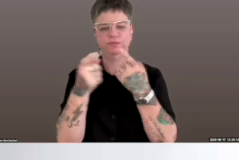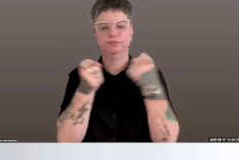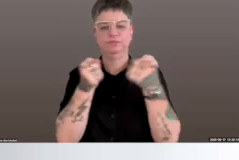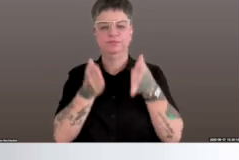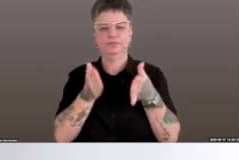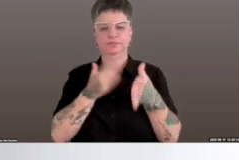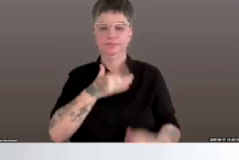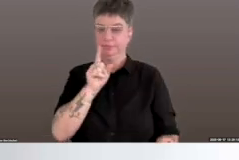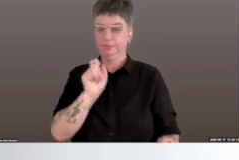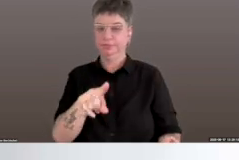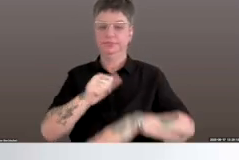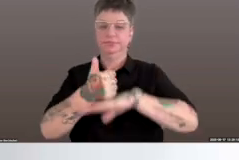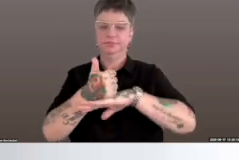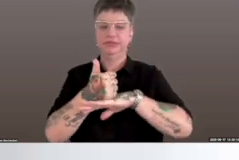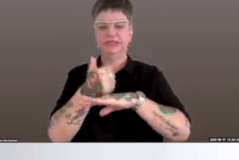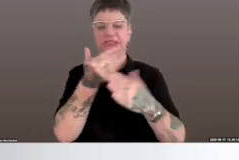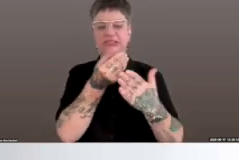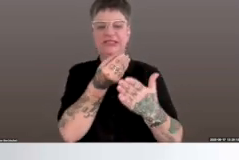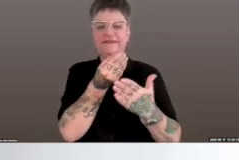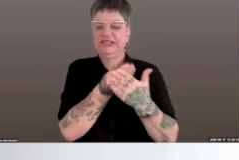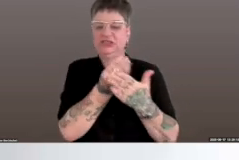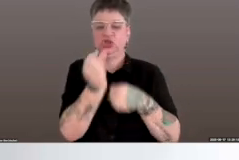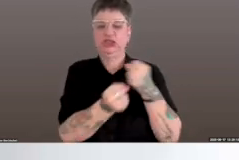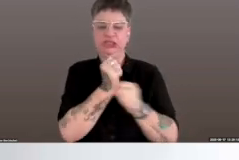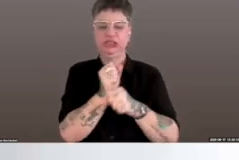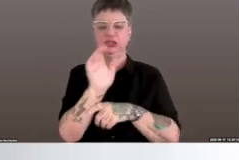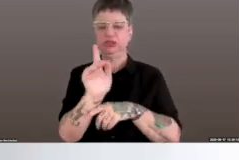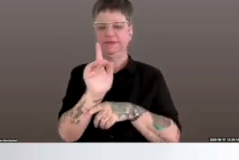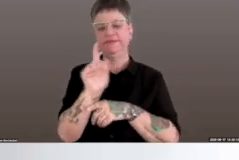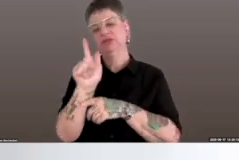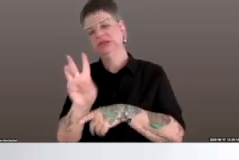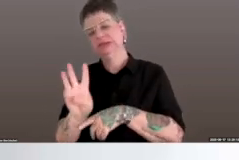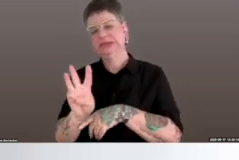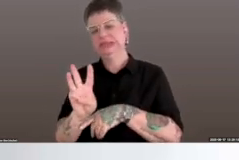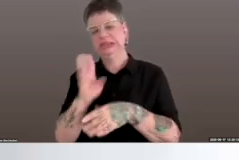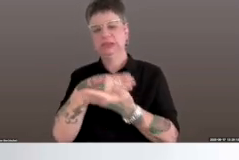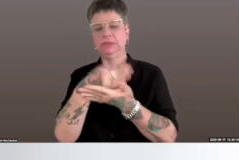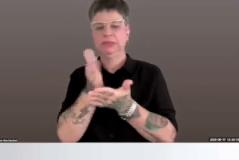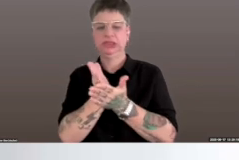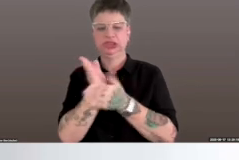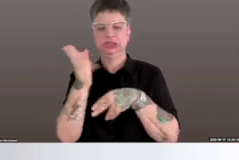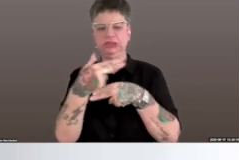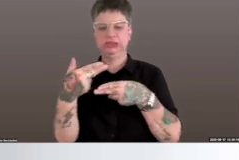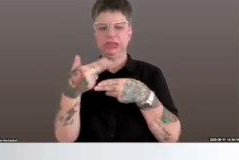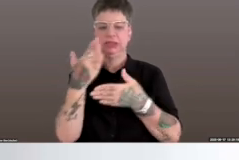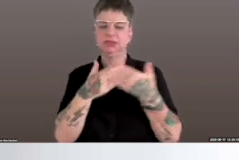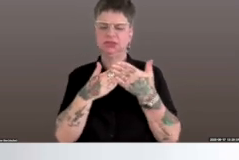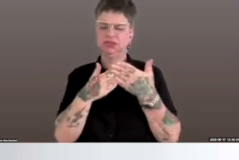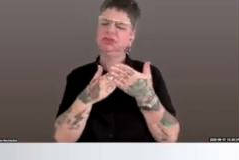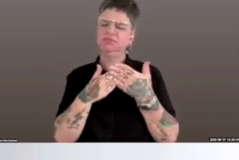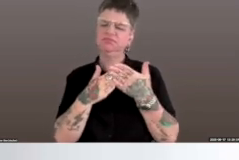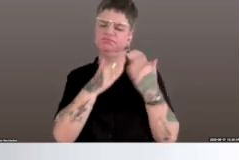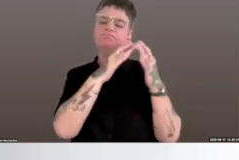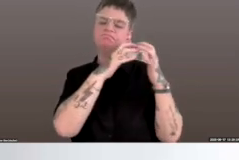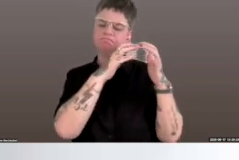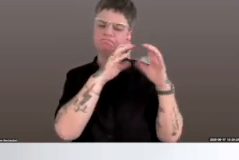question is based on the fiscal year 2025 to 26 proposed budget slide. There was some additional